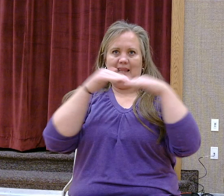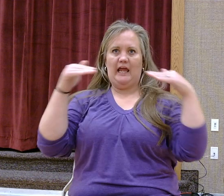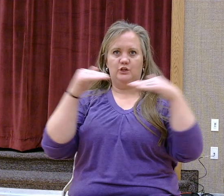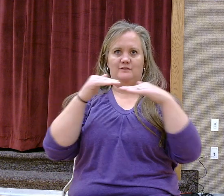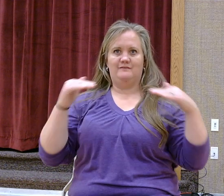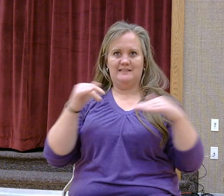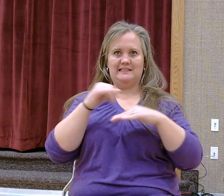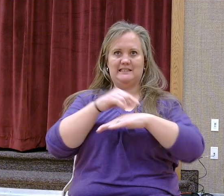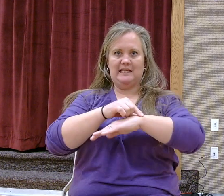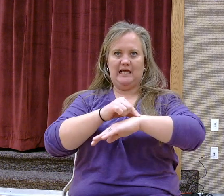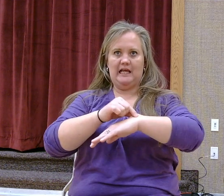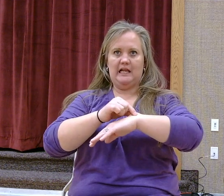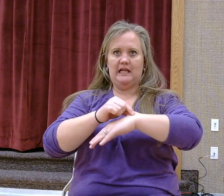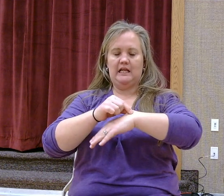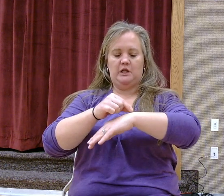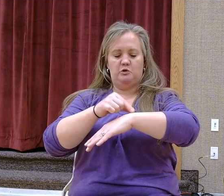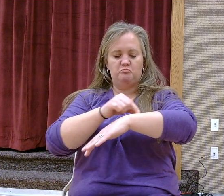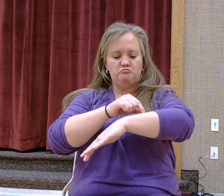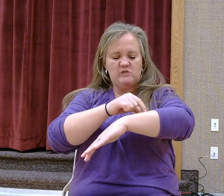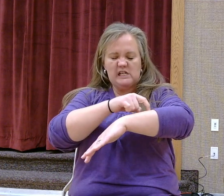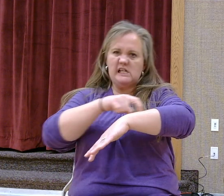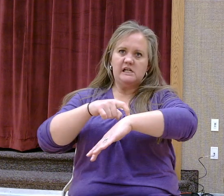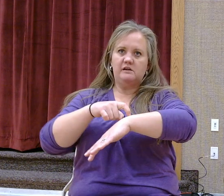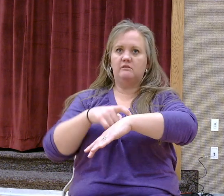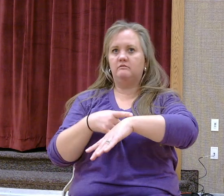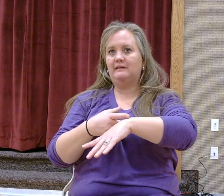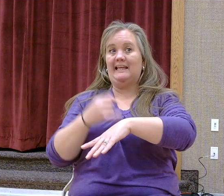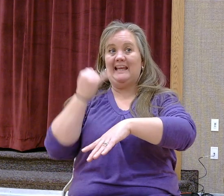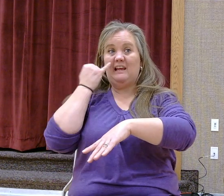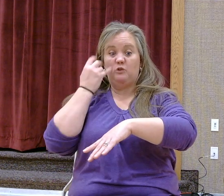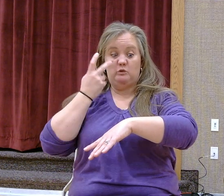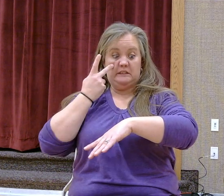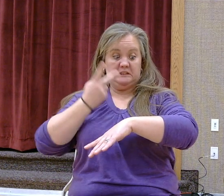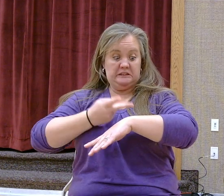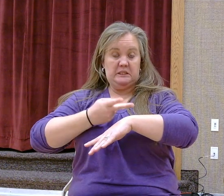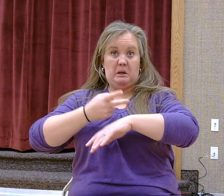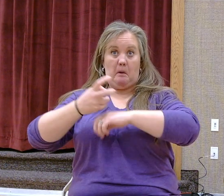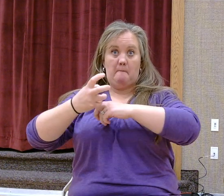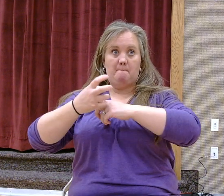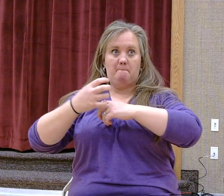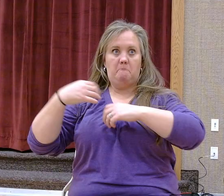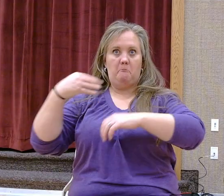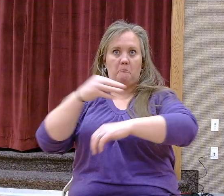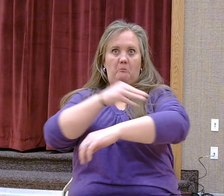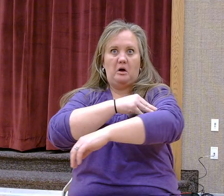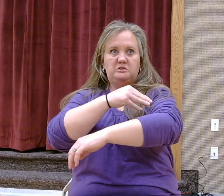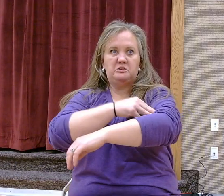a laceration that you think can be easily closed, if you're seeing tendons, muscle,